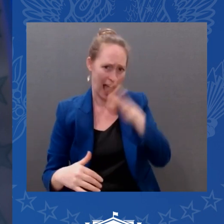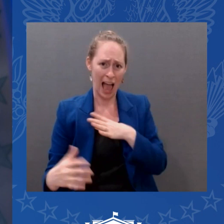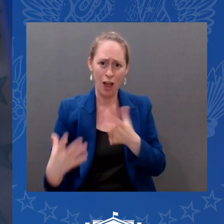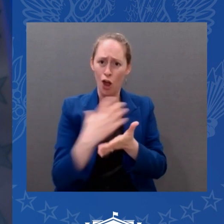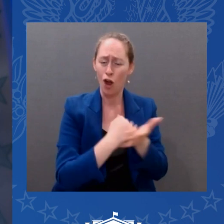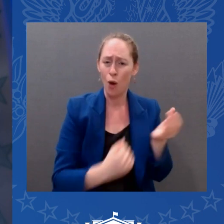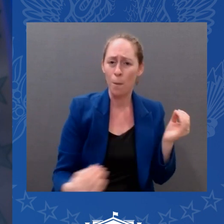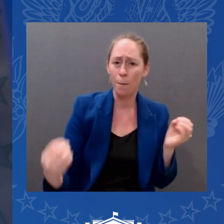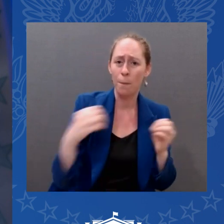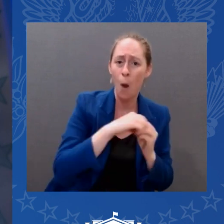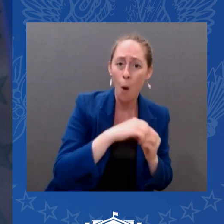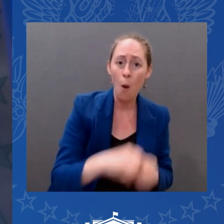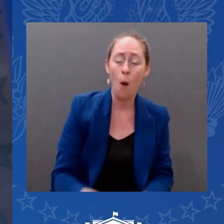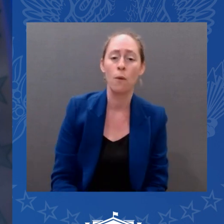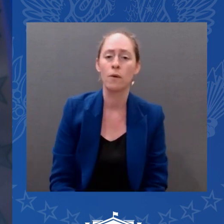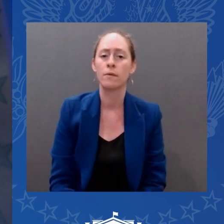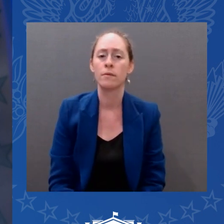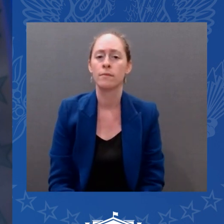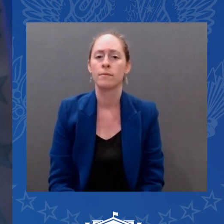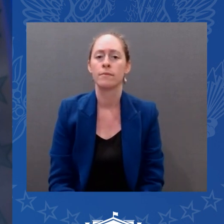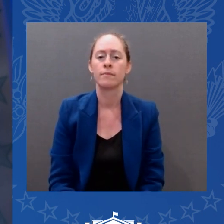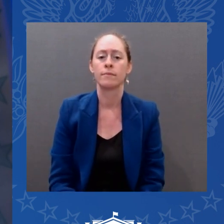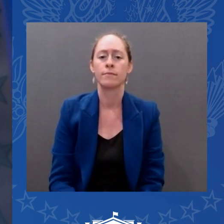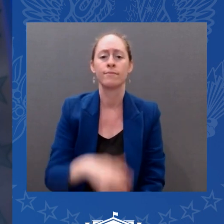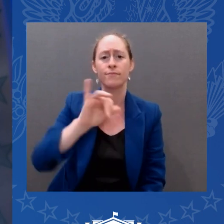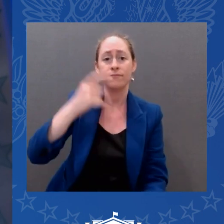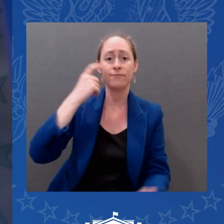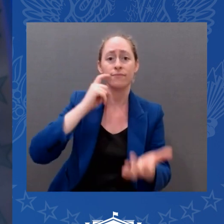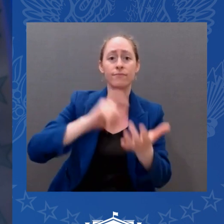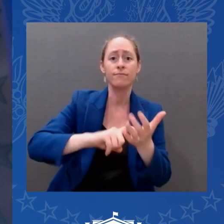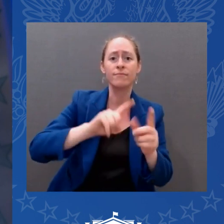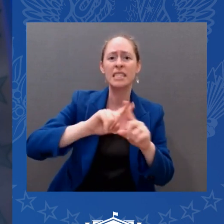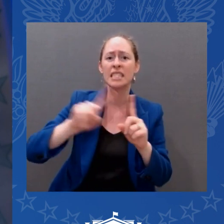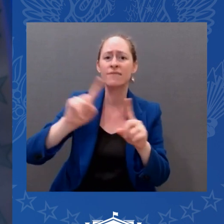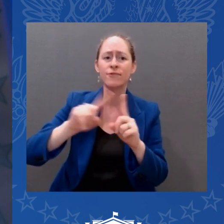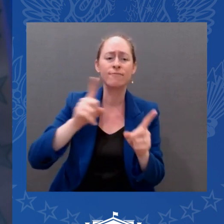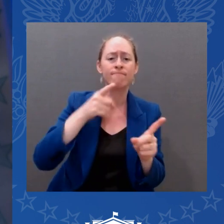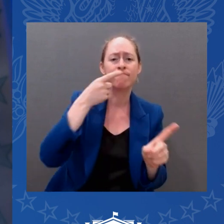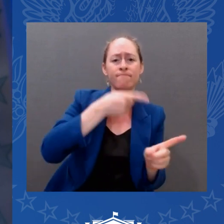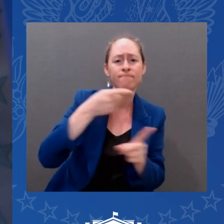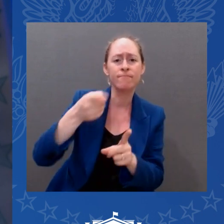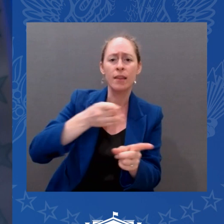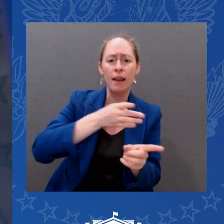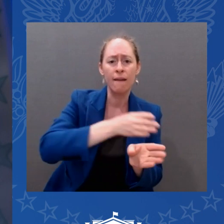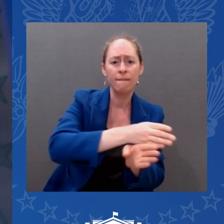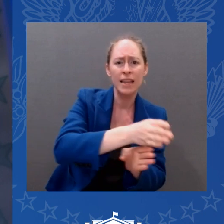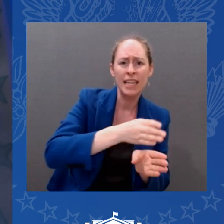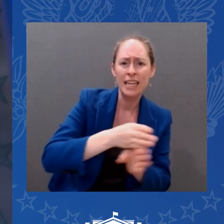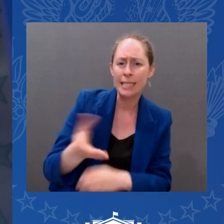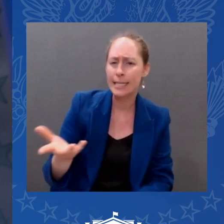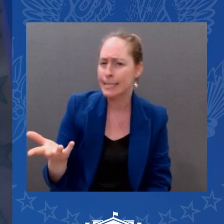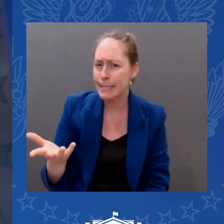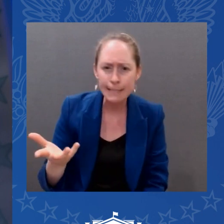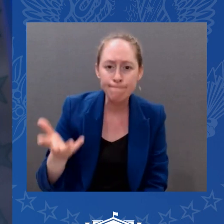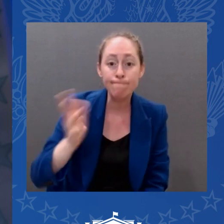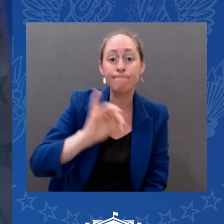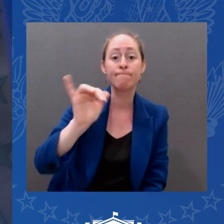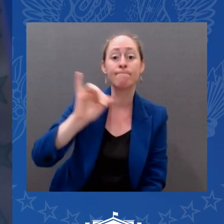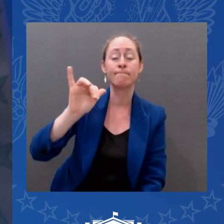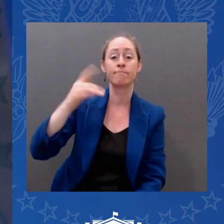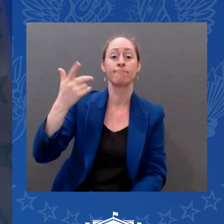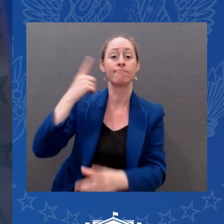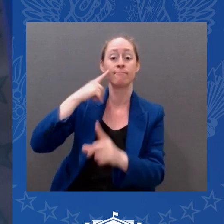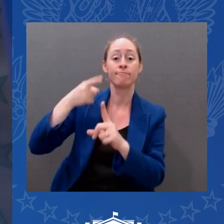by women who work without social safety mechanisms, such as health insurance or paid